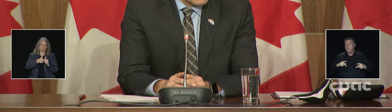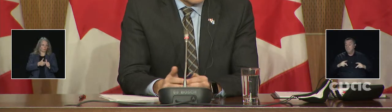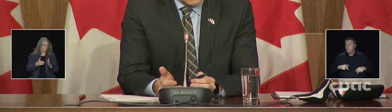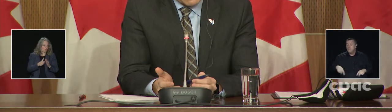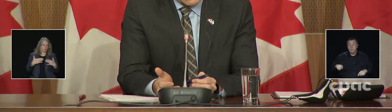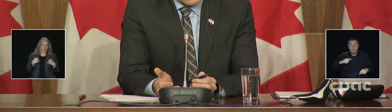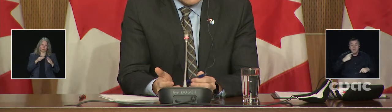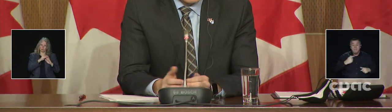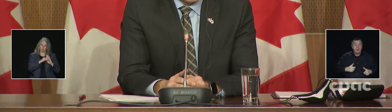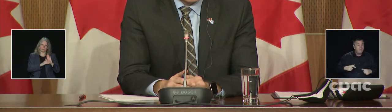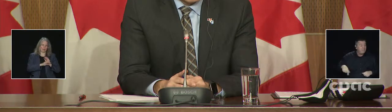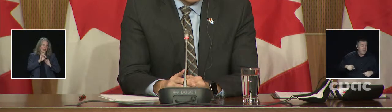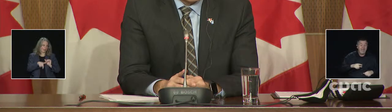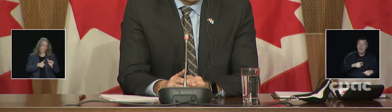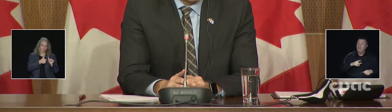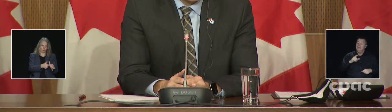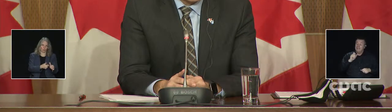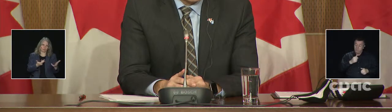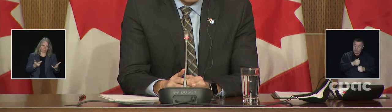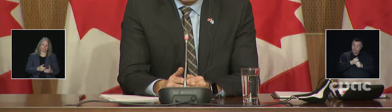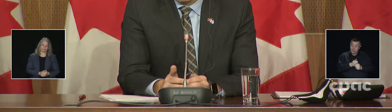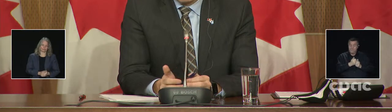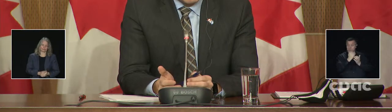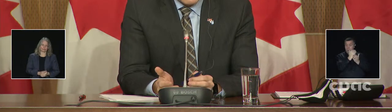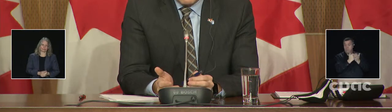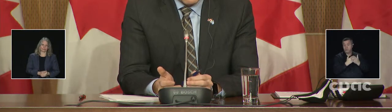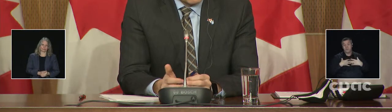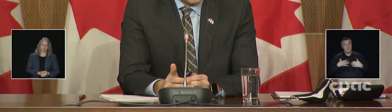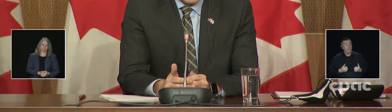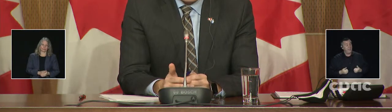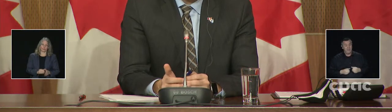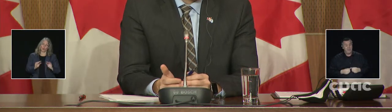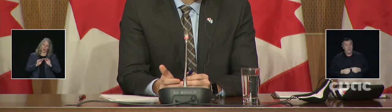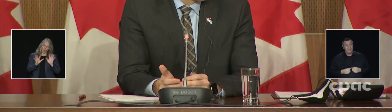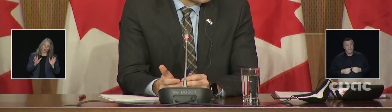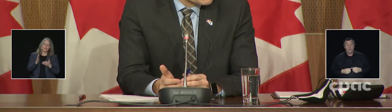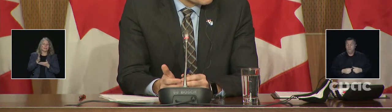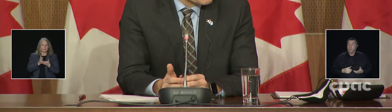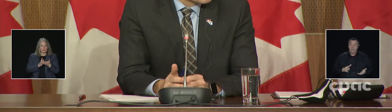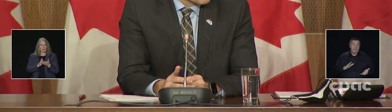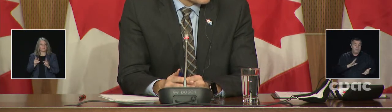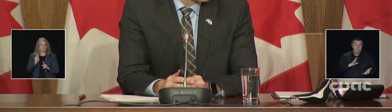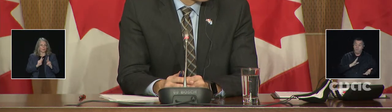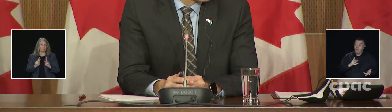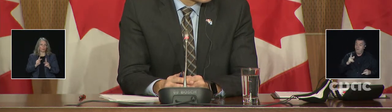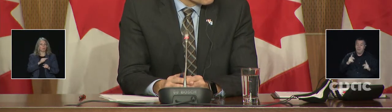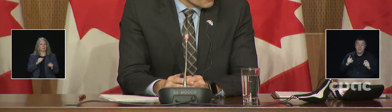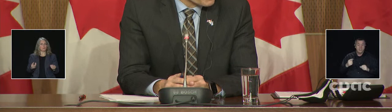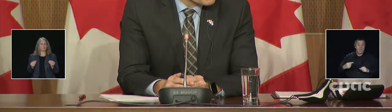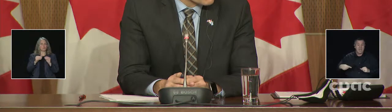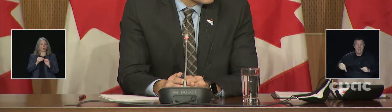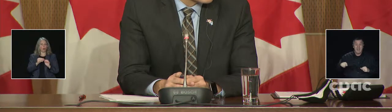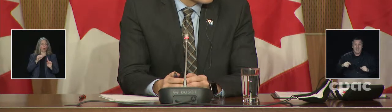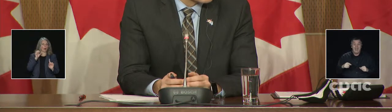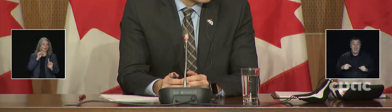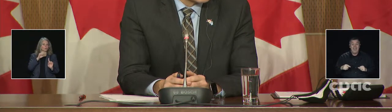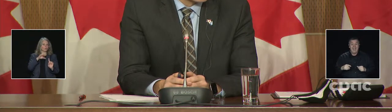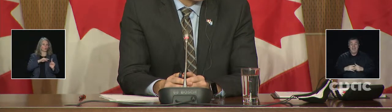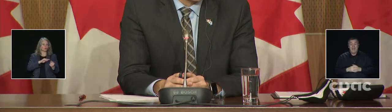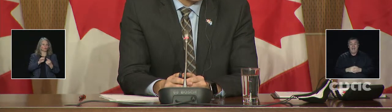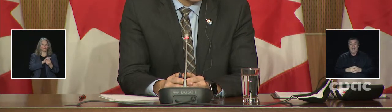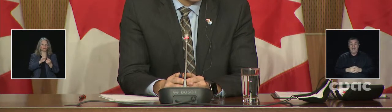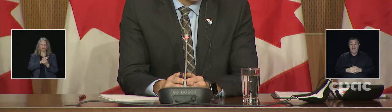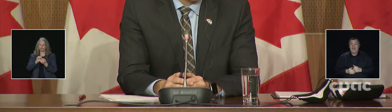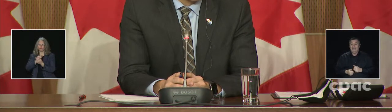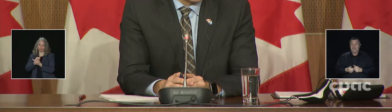measures. Obviously, there are people who would naturally be more exposed to more people, and that's certainly the